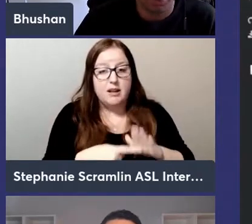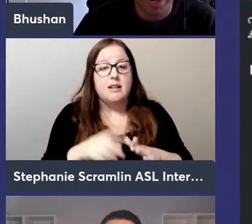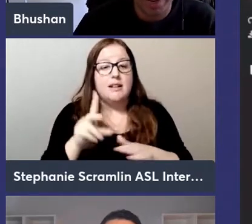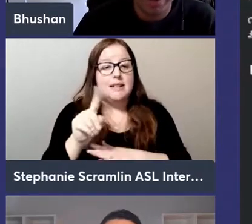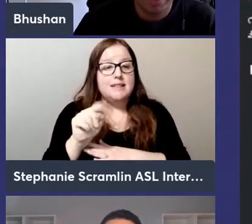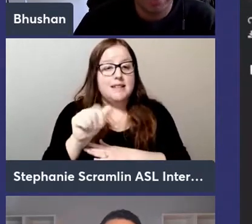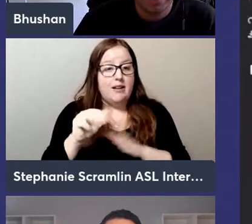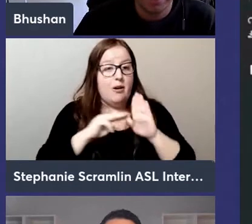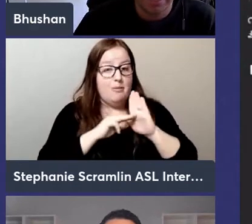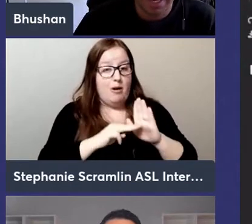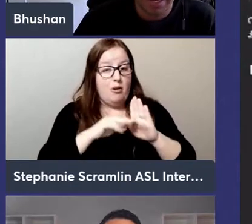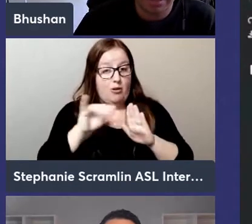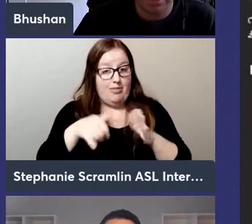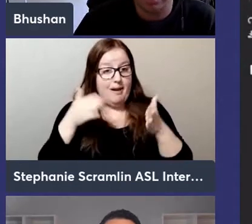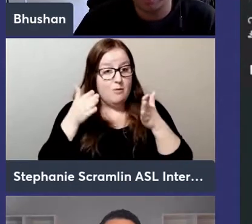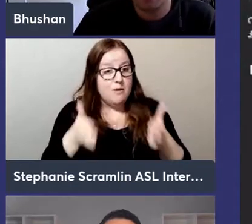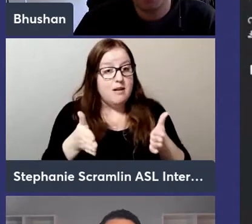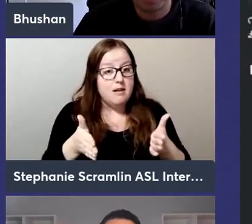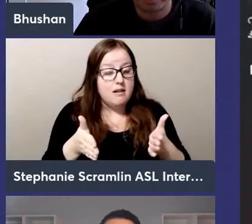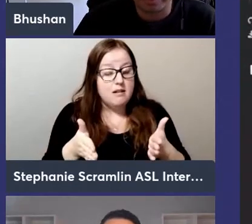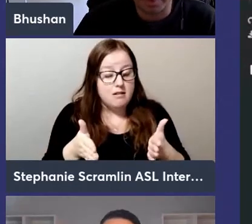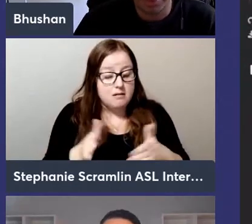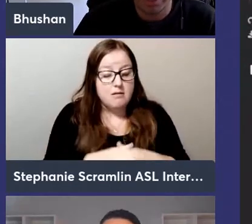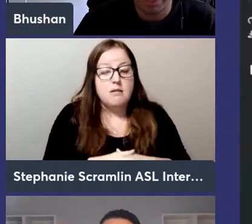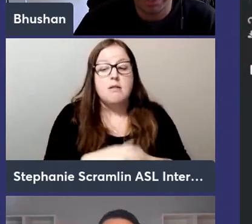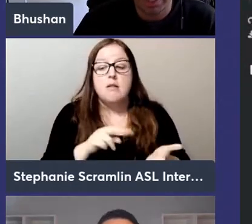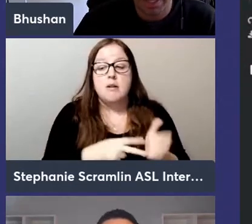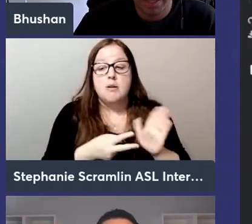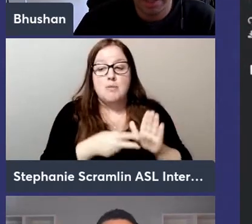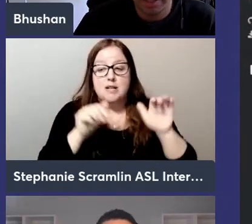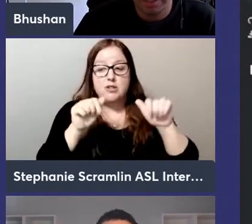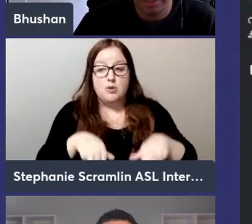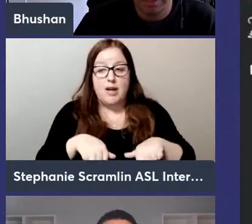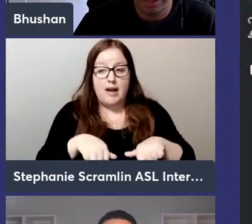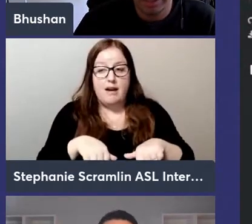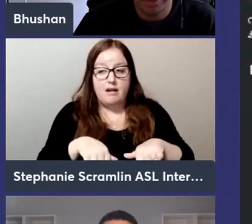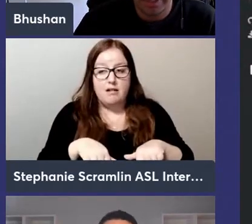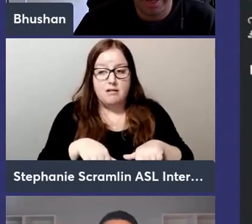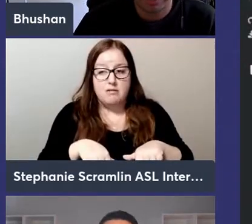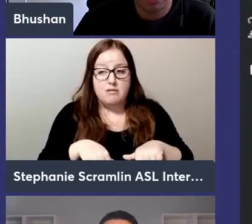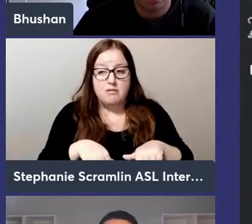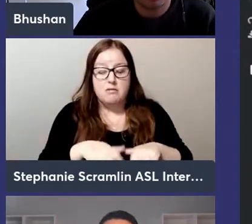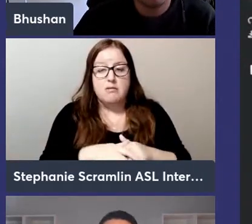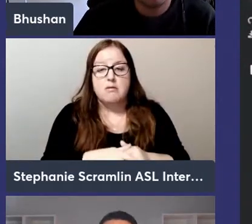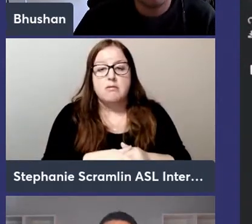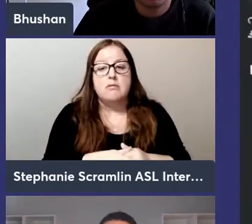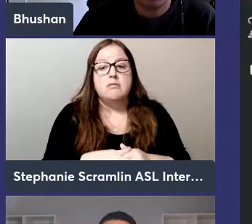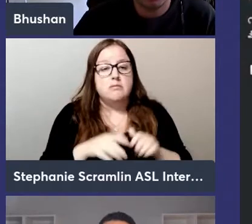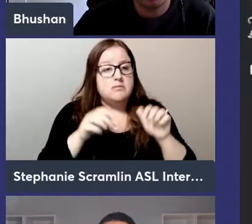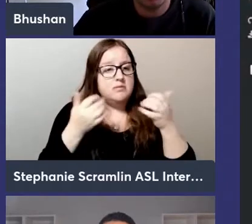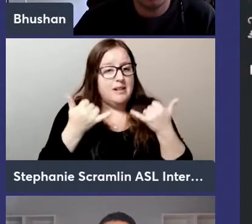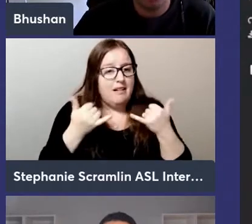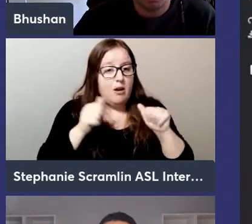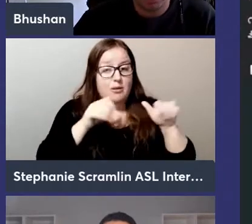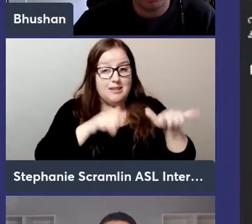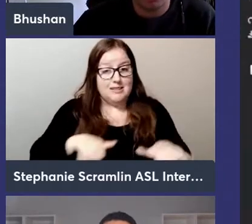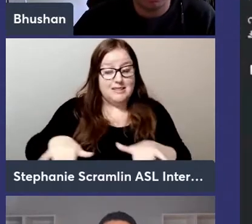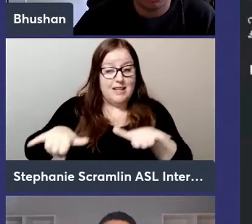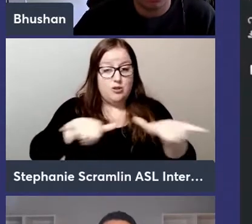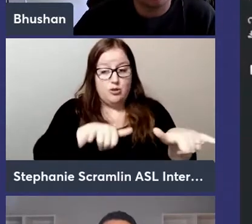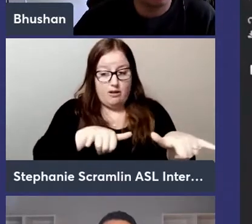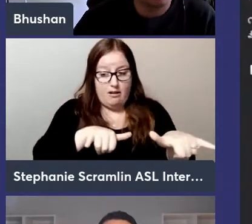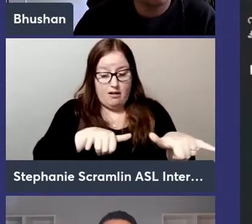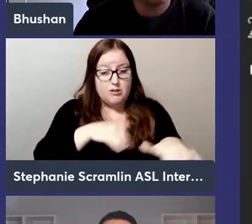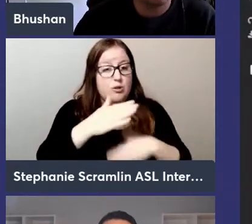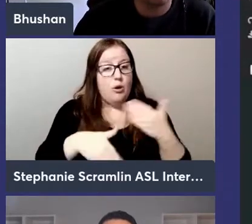in this way, is that you can now standardize all